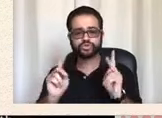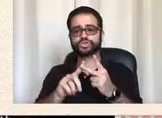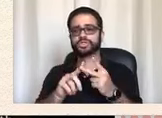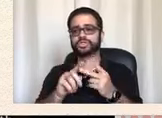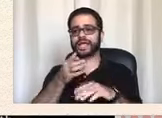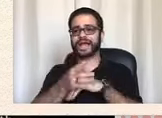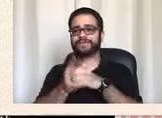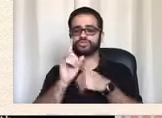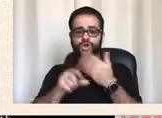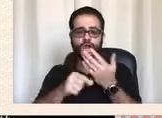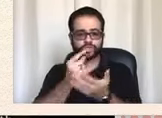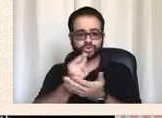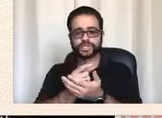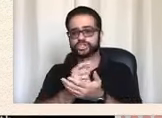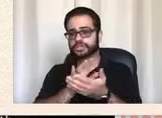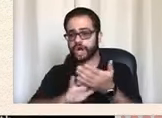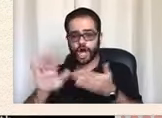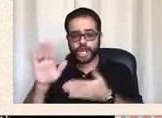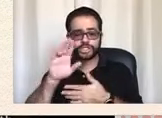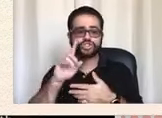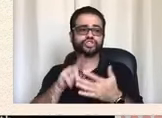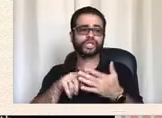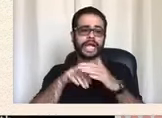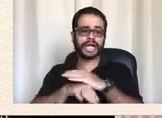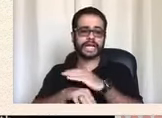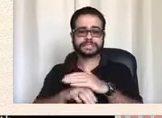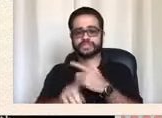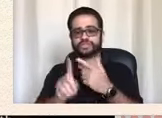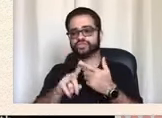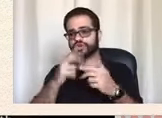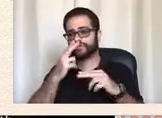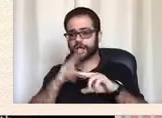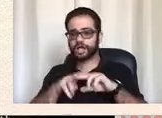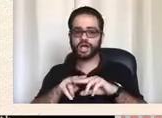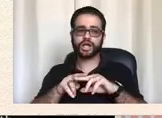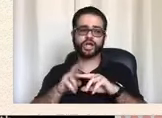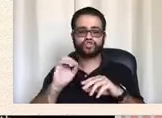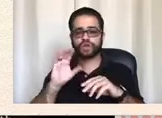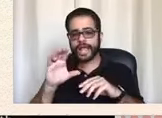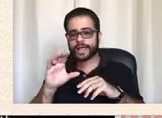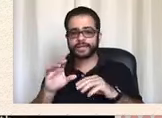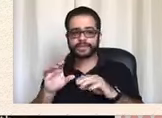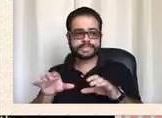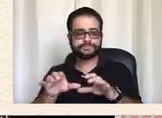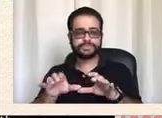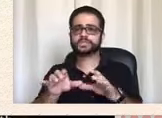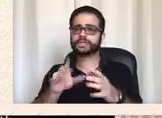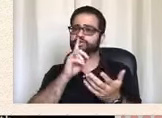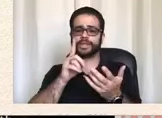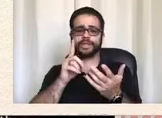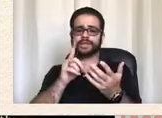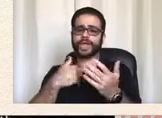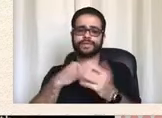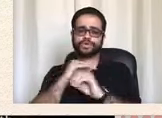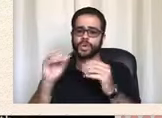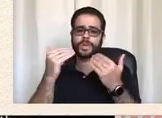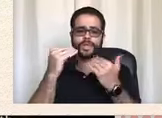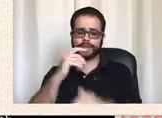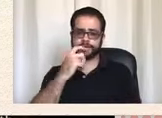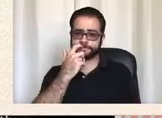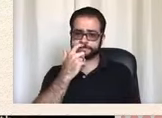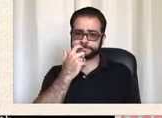education, access to leisure and rec. I mean, literally, it's limitless. And so it's really nice